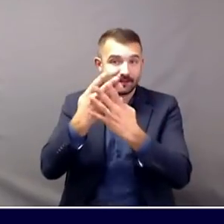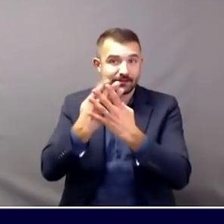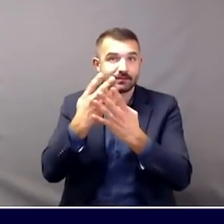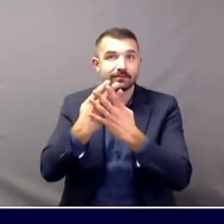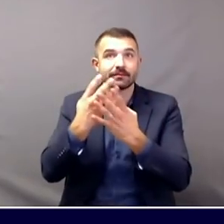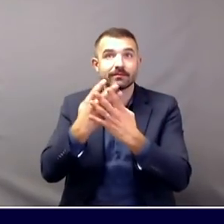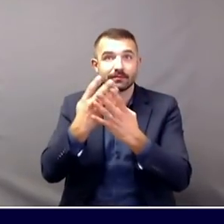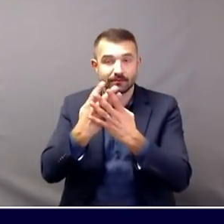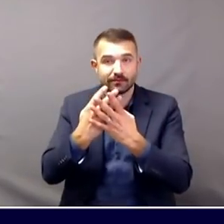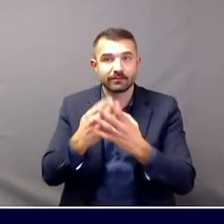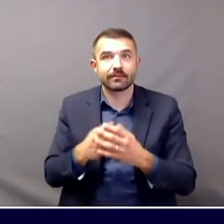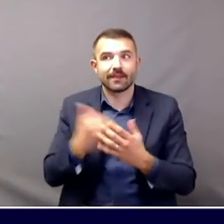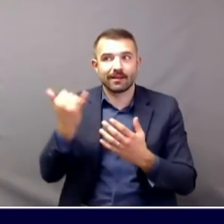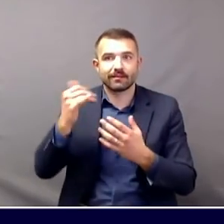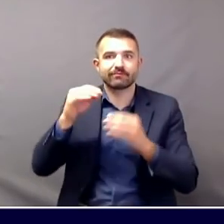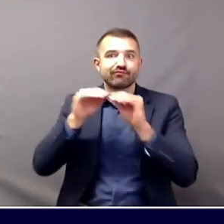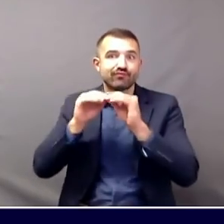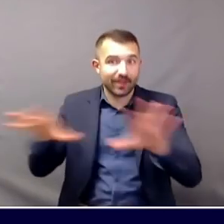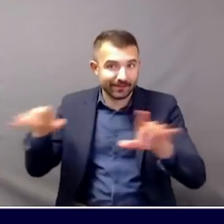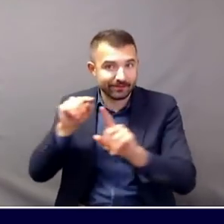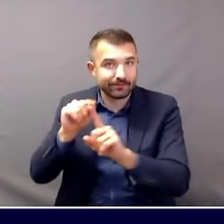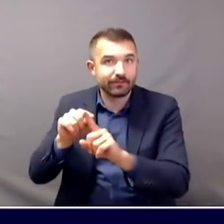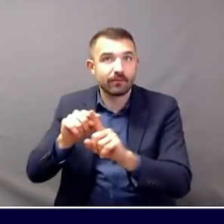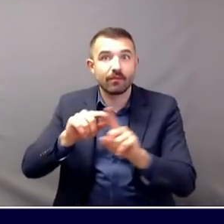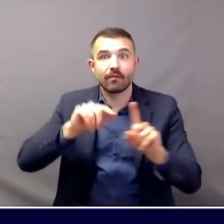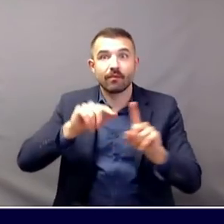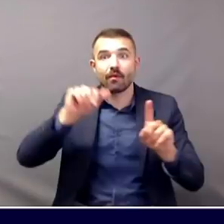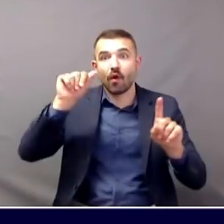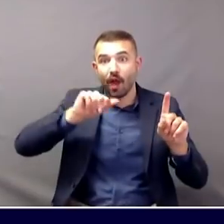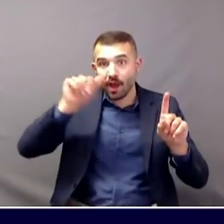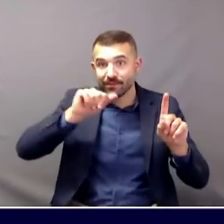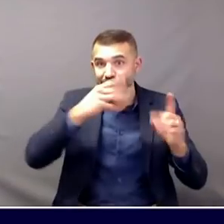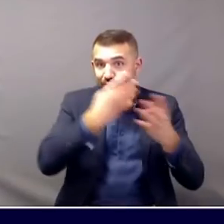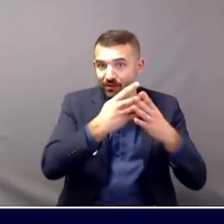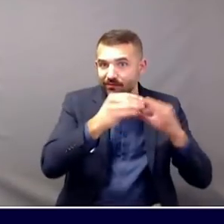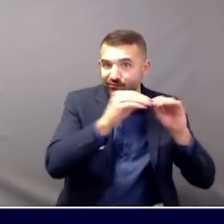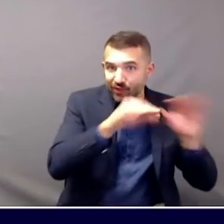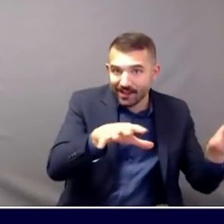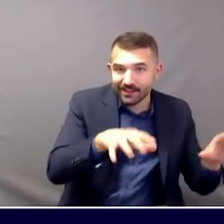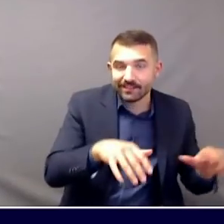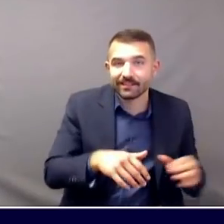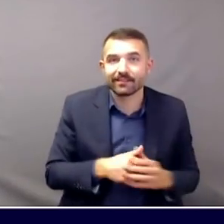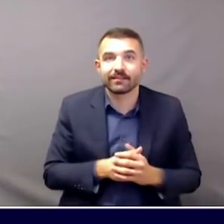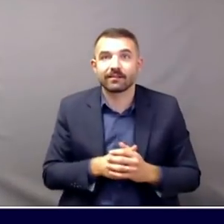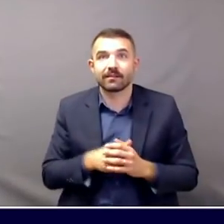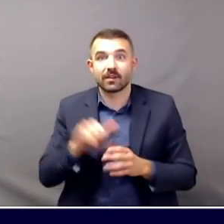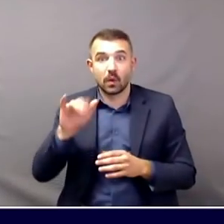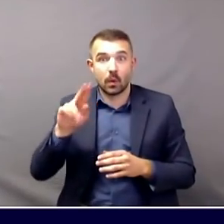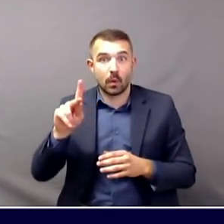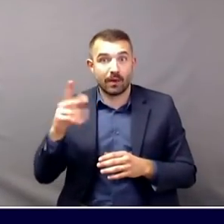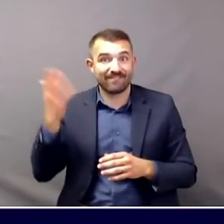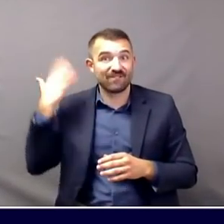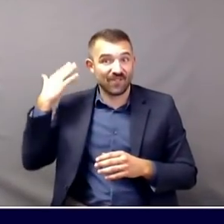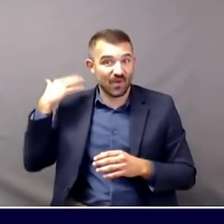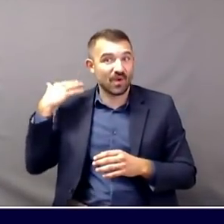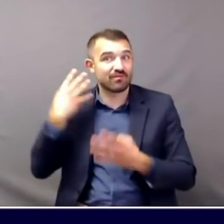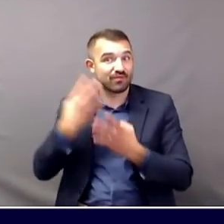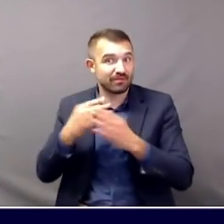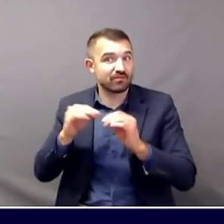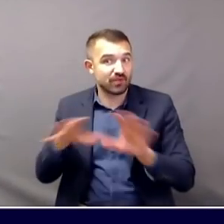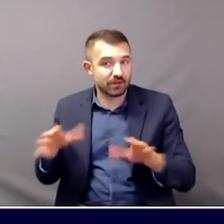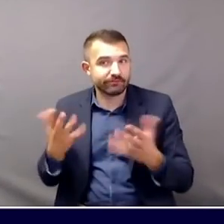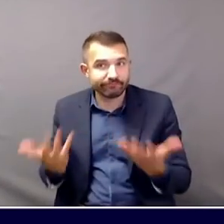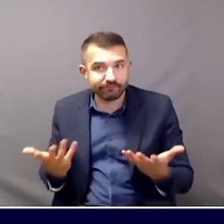Auburn Jail, in addition to what we saw at York County. Has the administration rethought its position on universal testing in